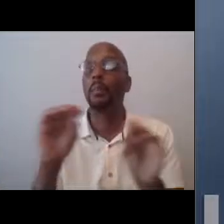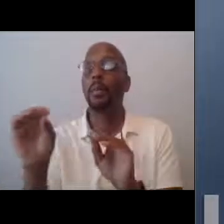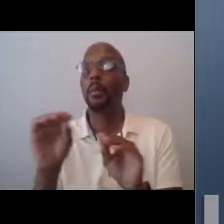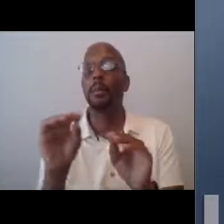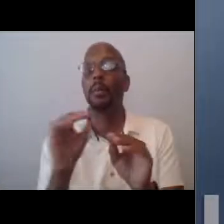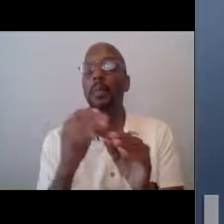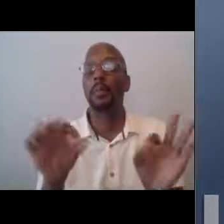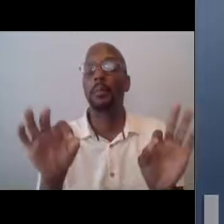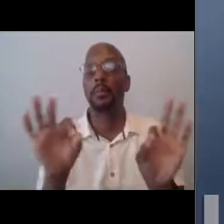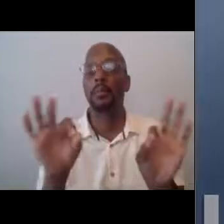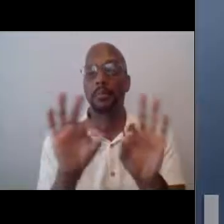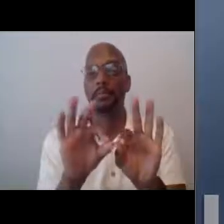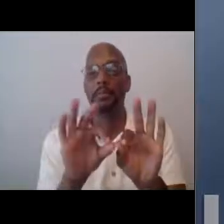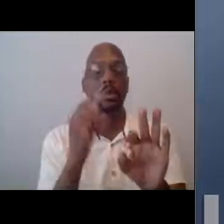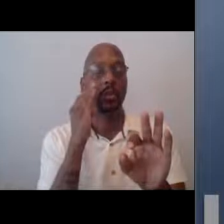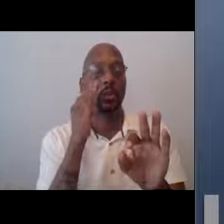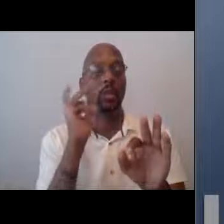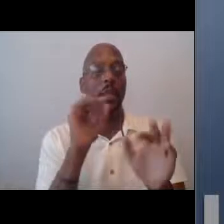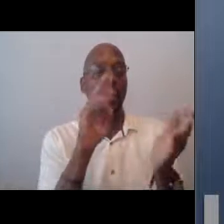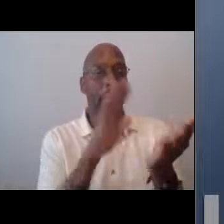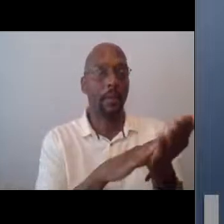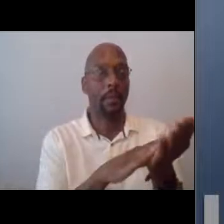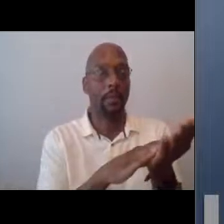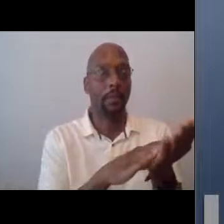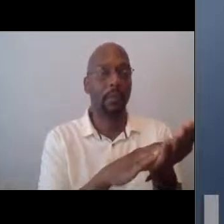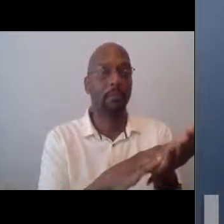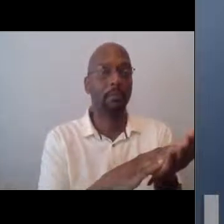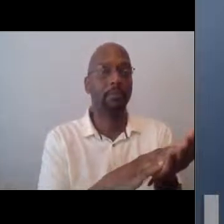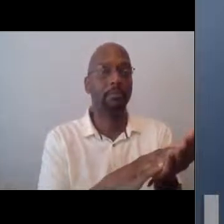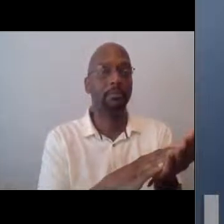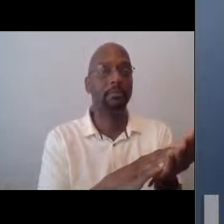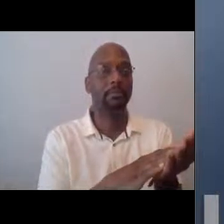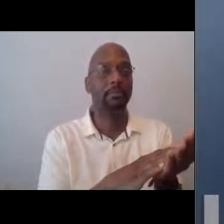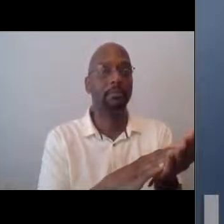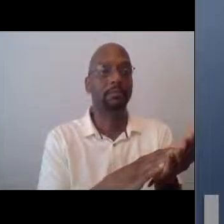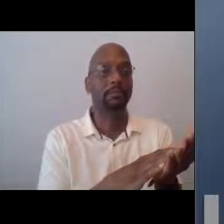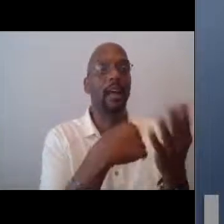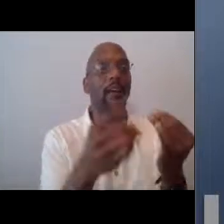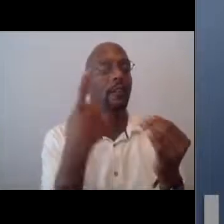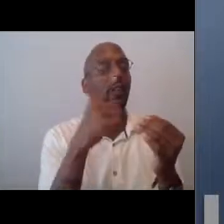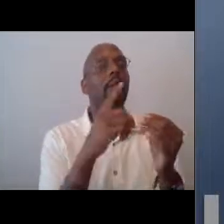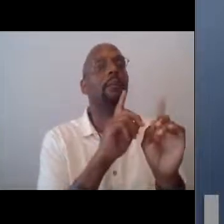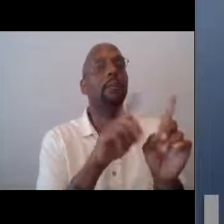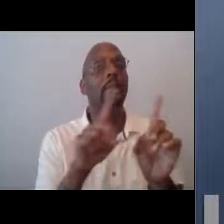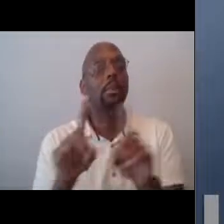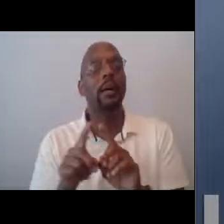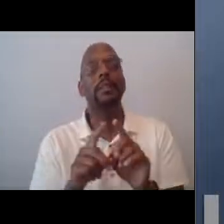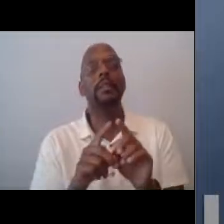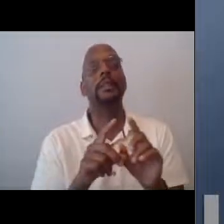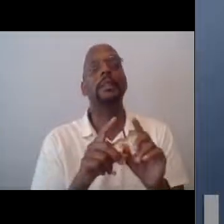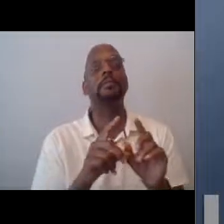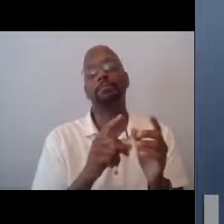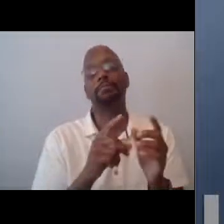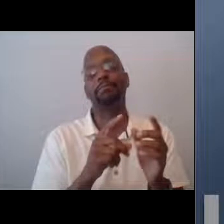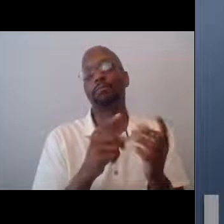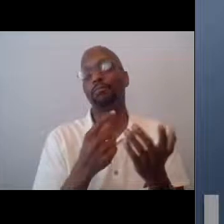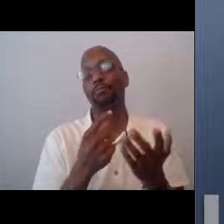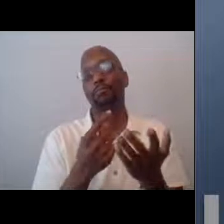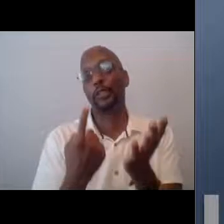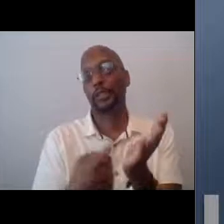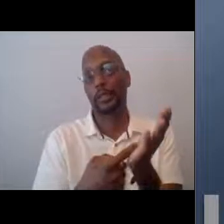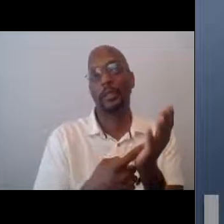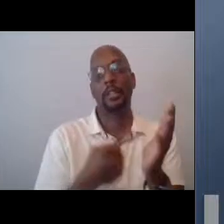is meant to be a living document. It's out for another round of public comments currently due in November. And we know that